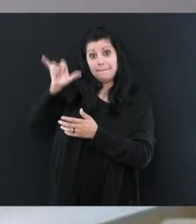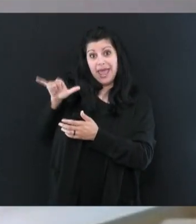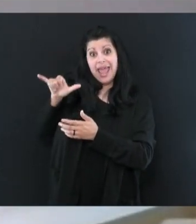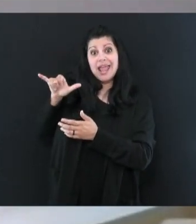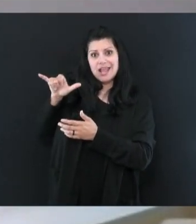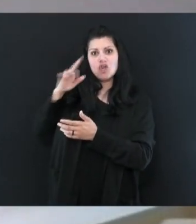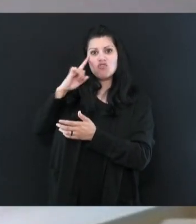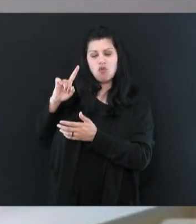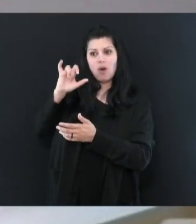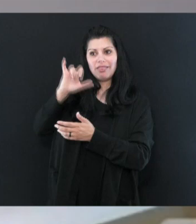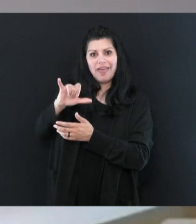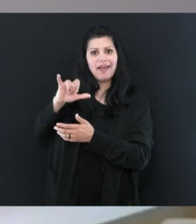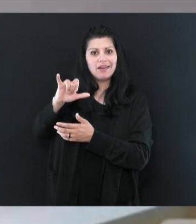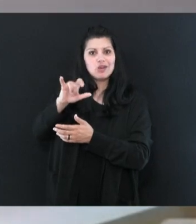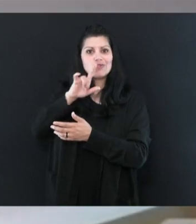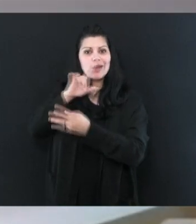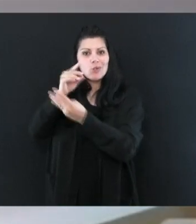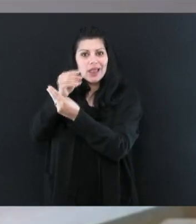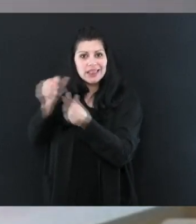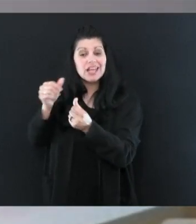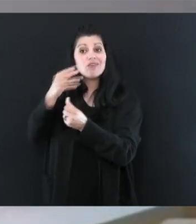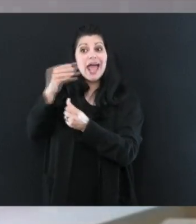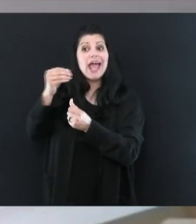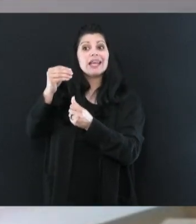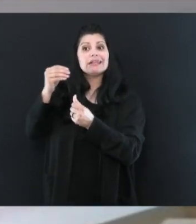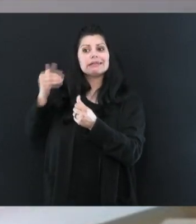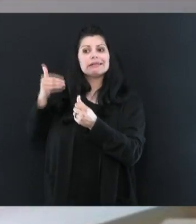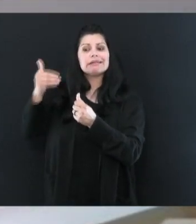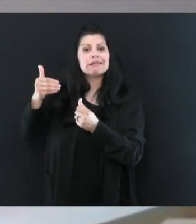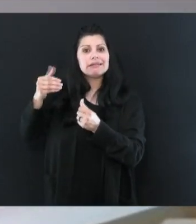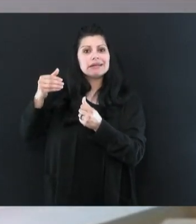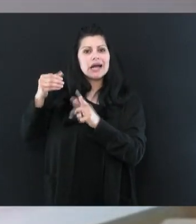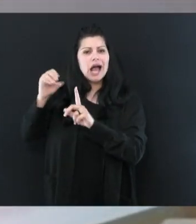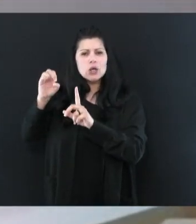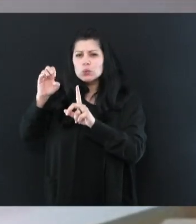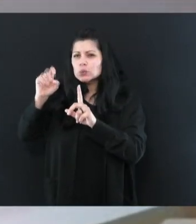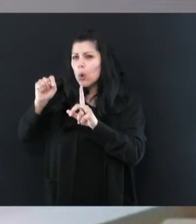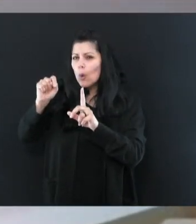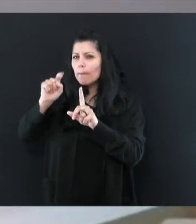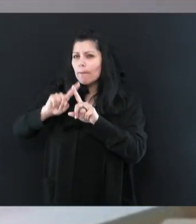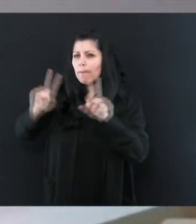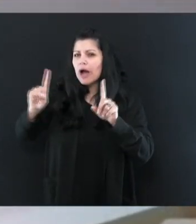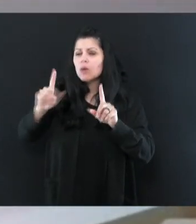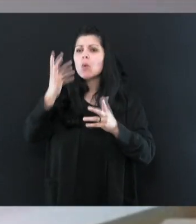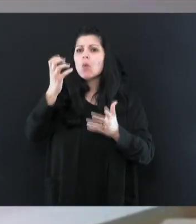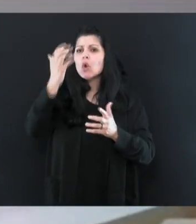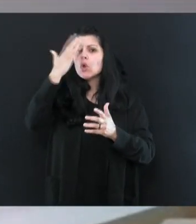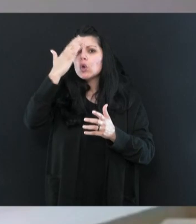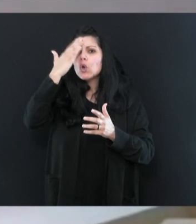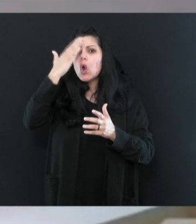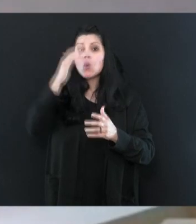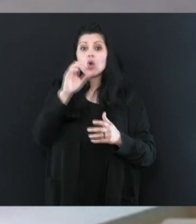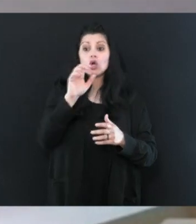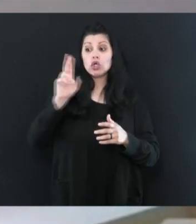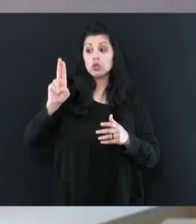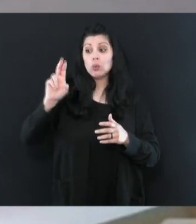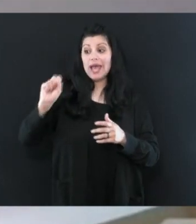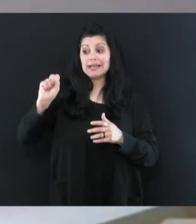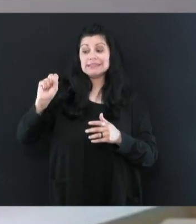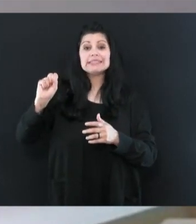start of October. But there's been no broader agreement yet among the House of Representatives, the U.S. Senate, and the White